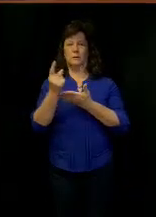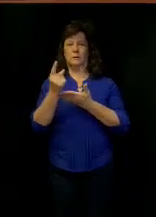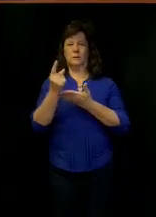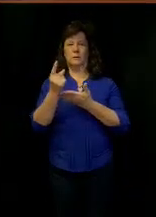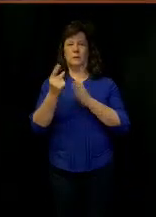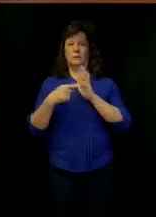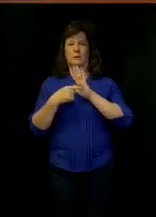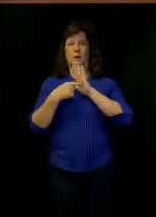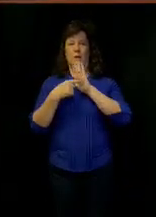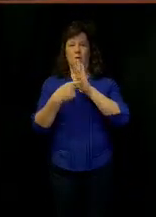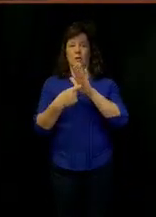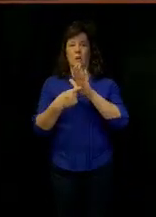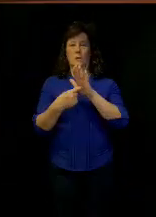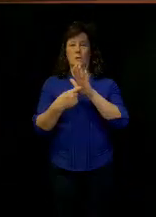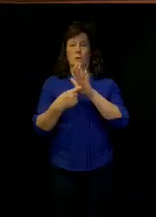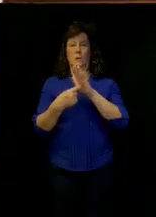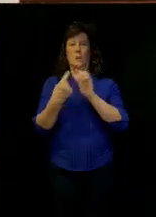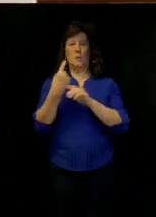the main culprit.